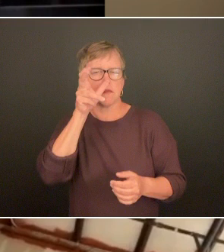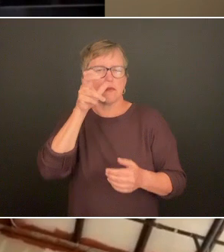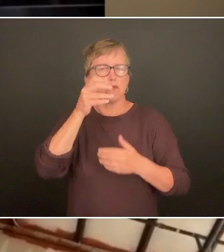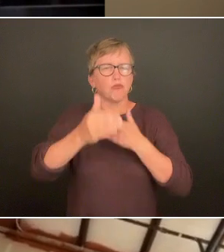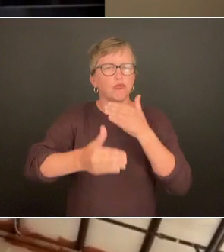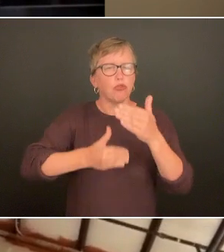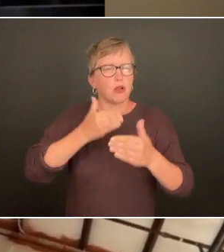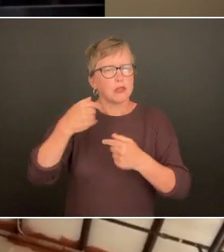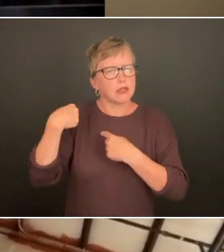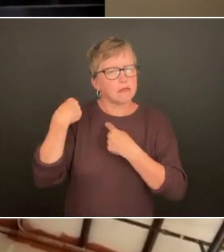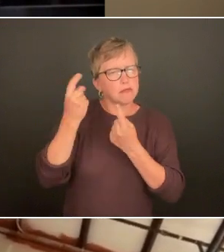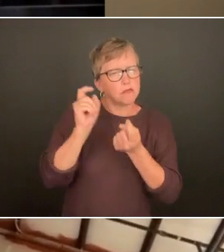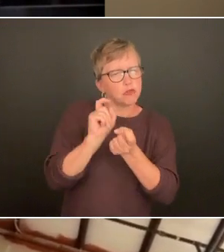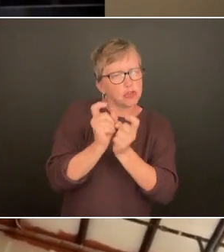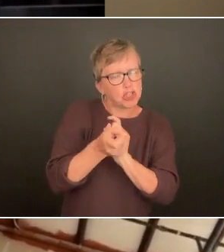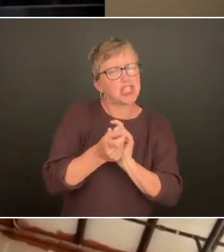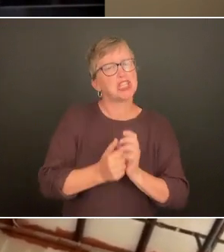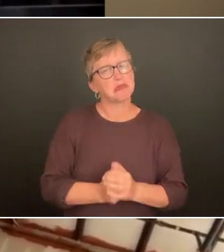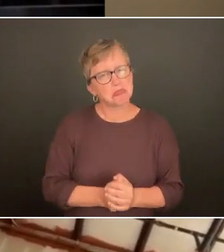orgasm processes has changed.